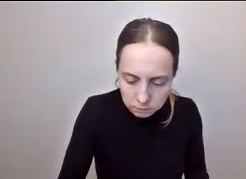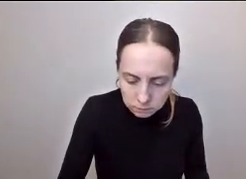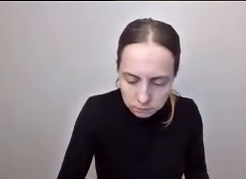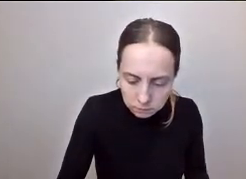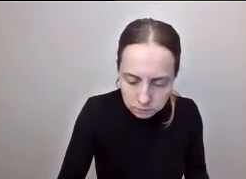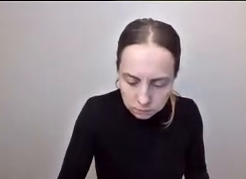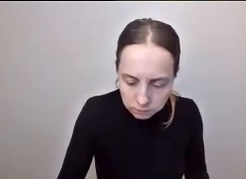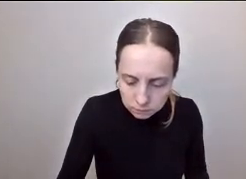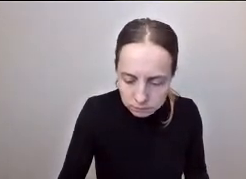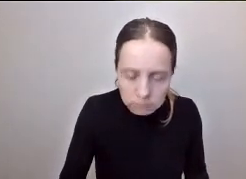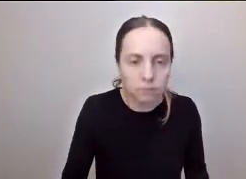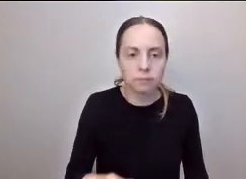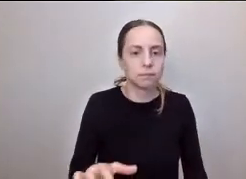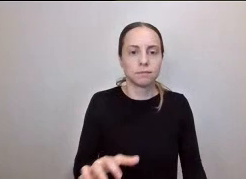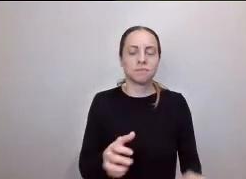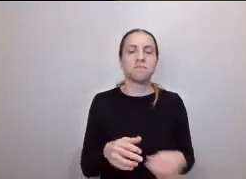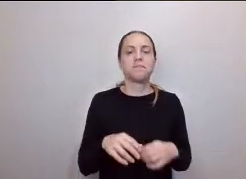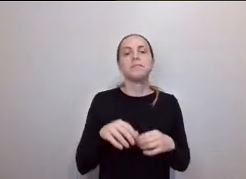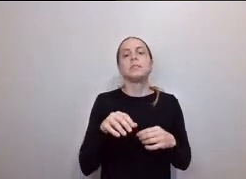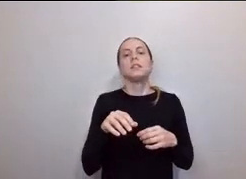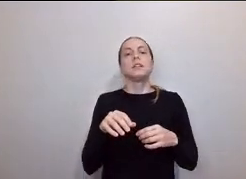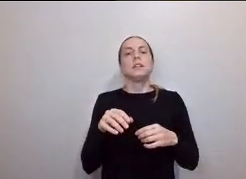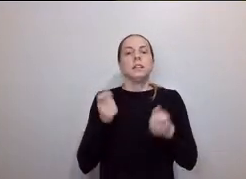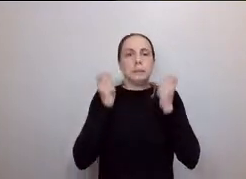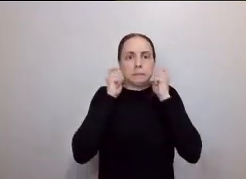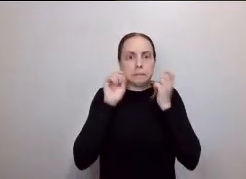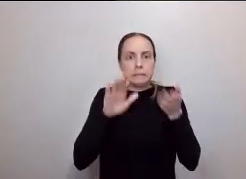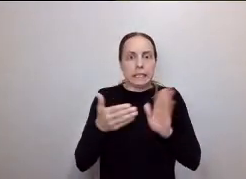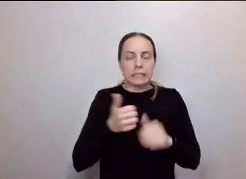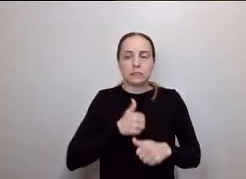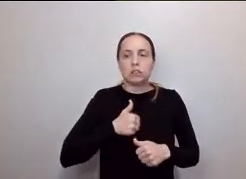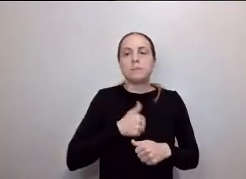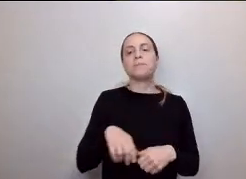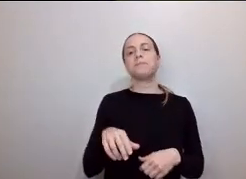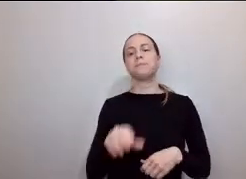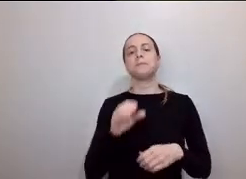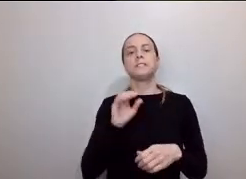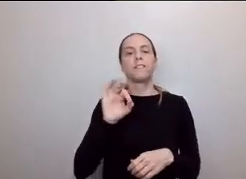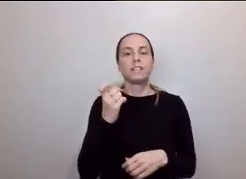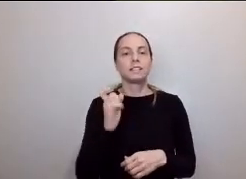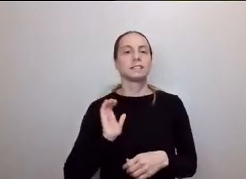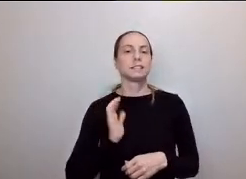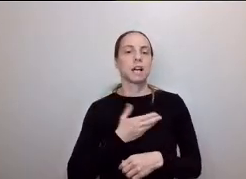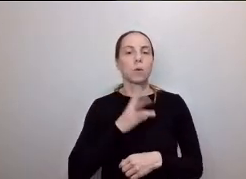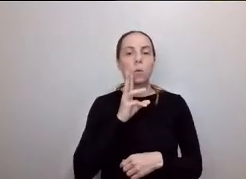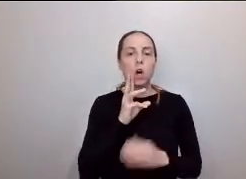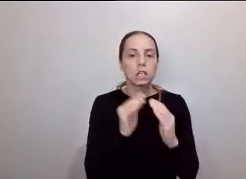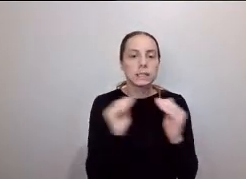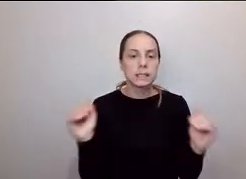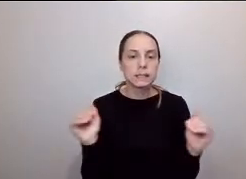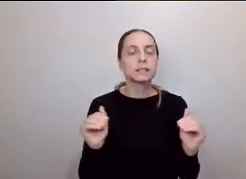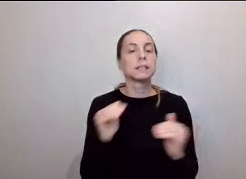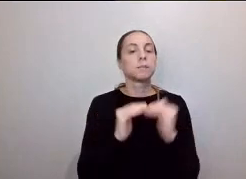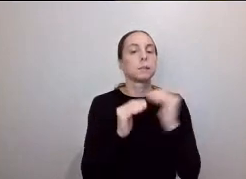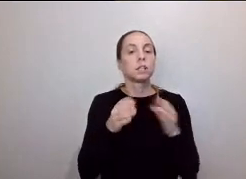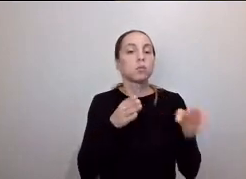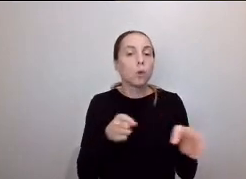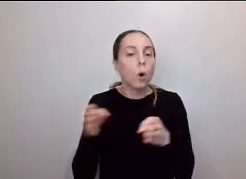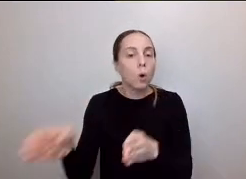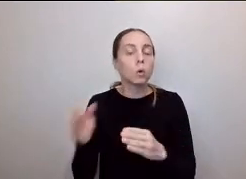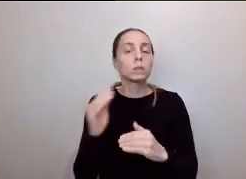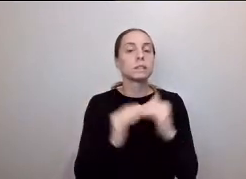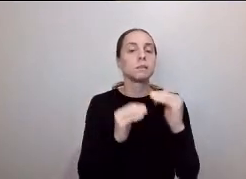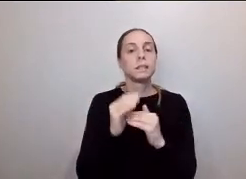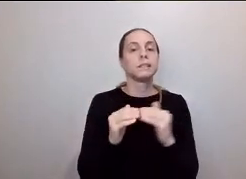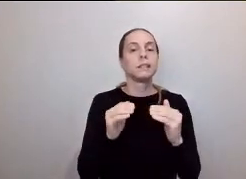that are out there fixing the water system, building our roads, building the transit systems of the future, and to all of the staff in